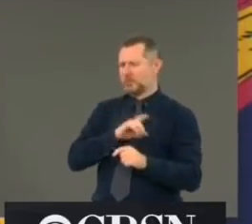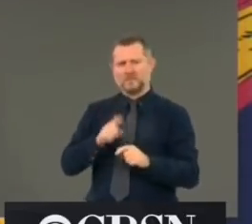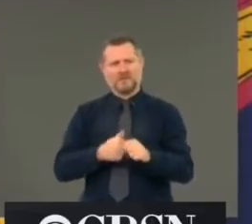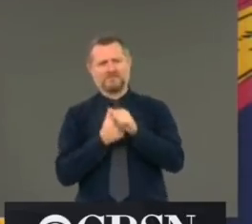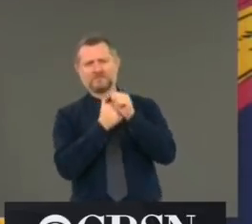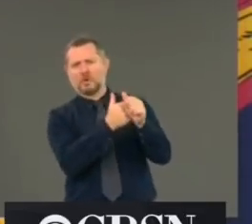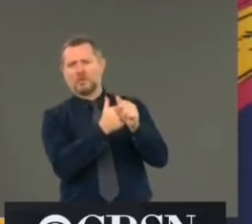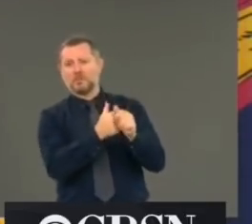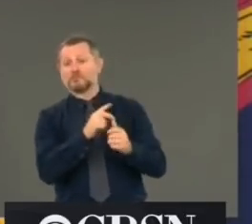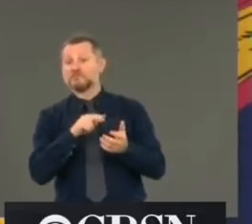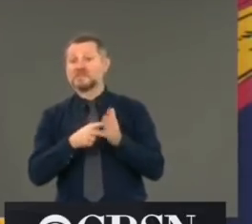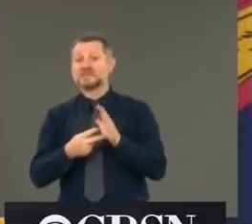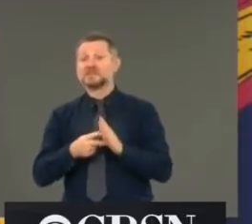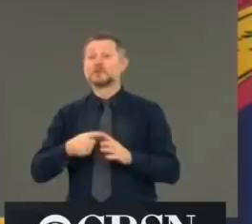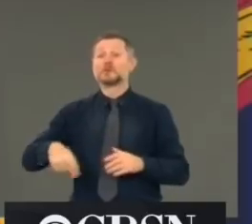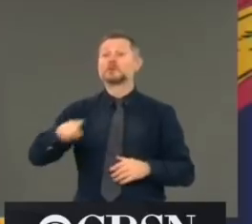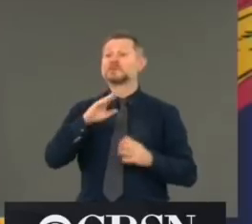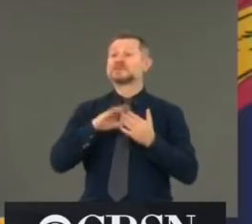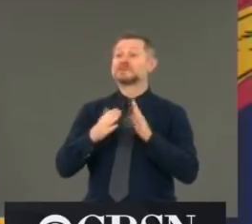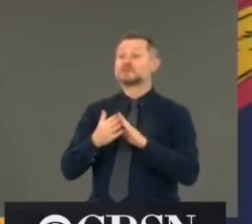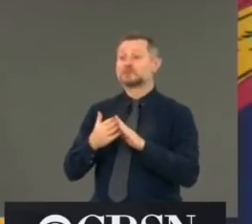cannot circumvent,